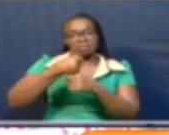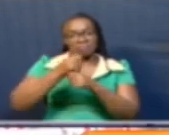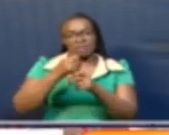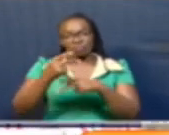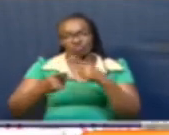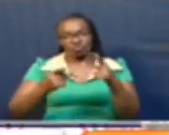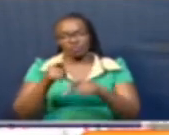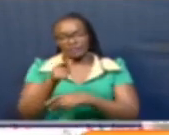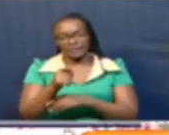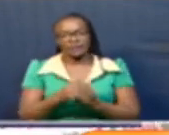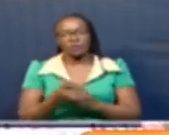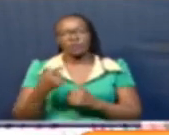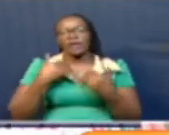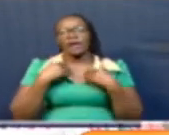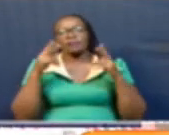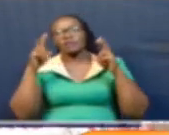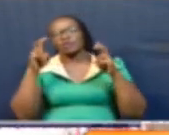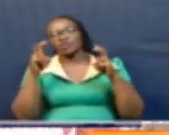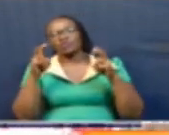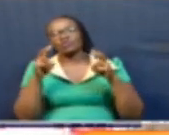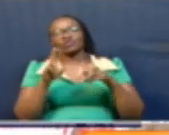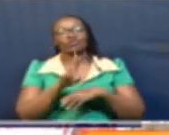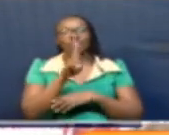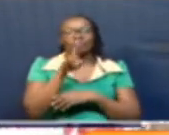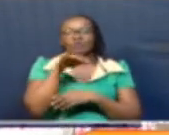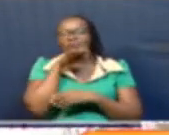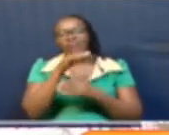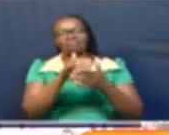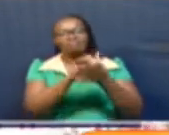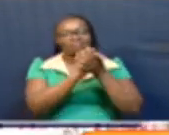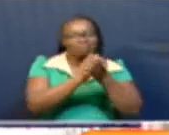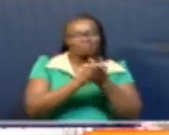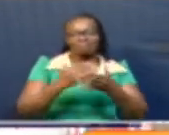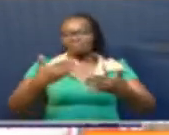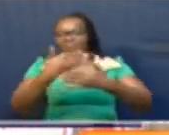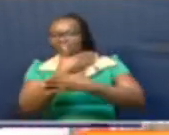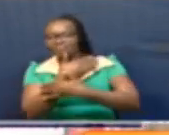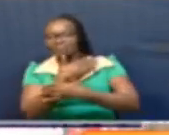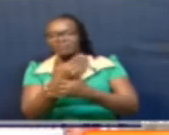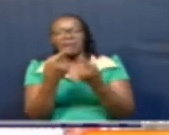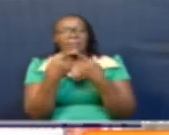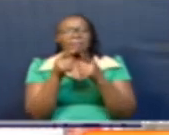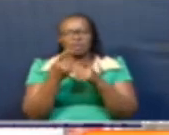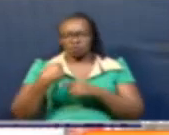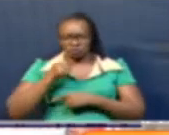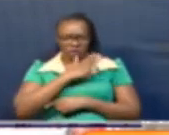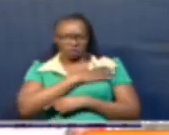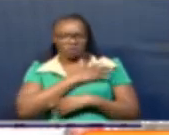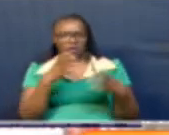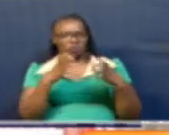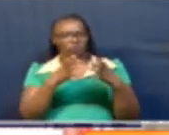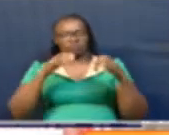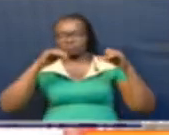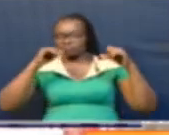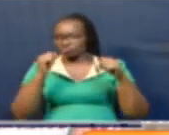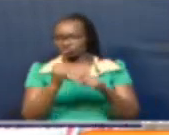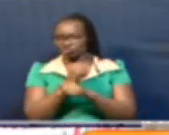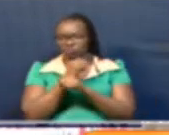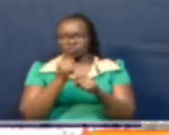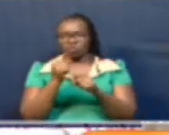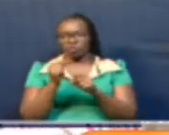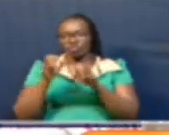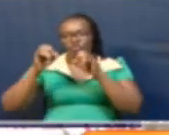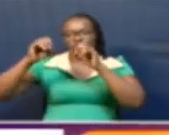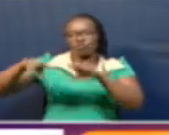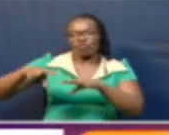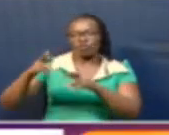We're having these issues of handshake, hackshake, cooperation and all that. But as another side, we cannot leave our responsibility